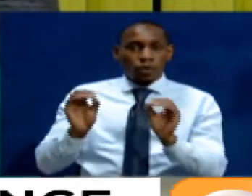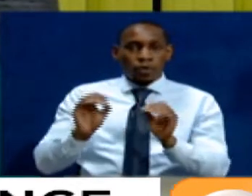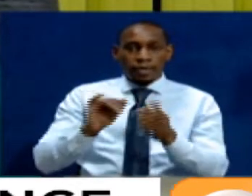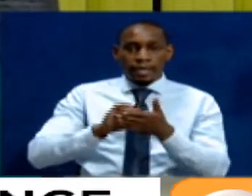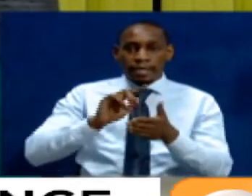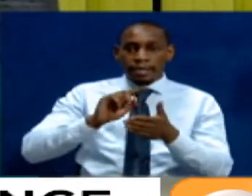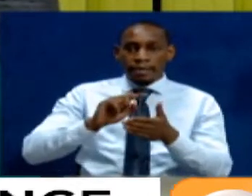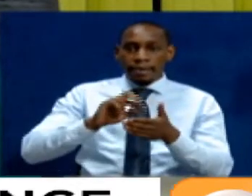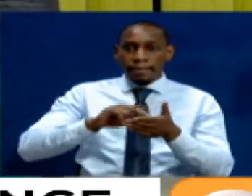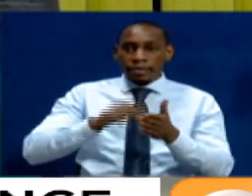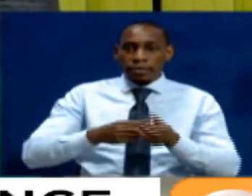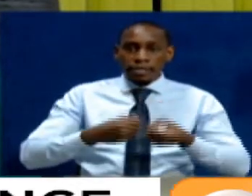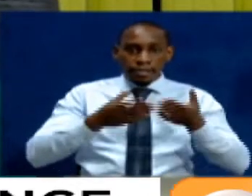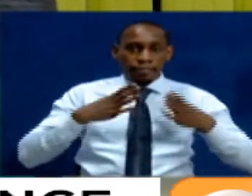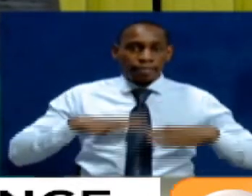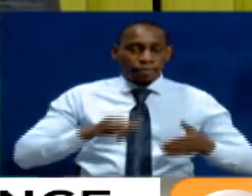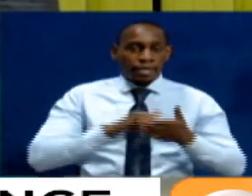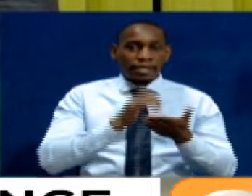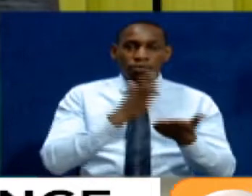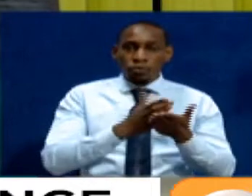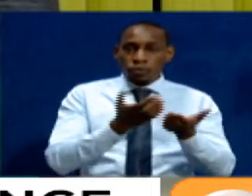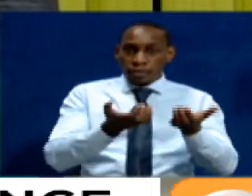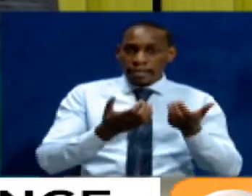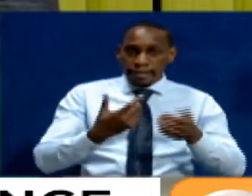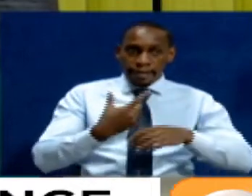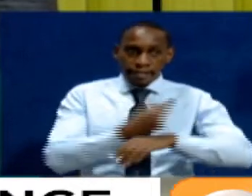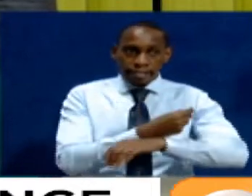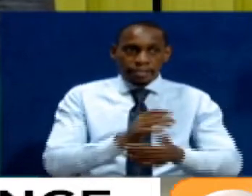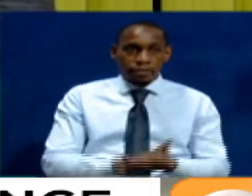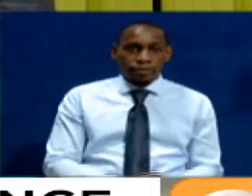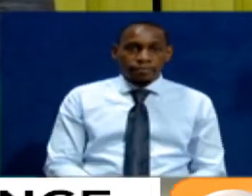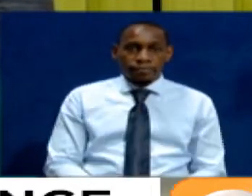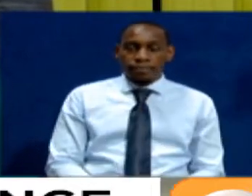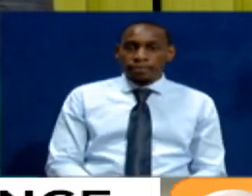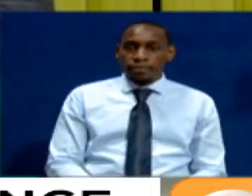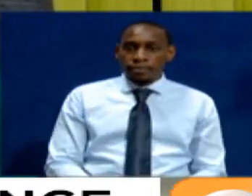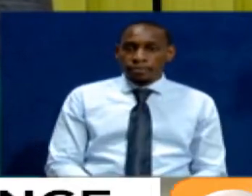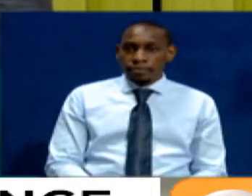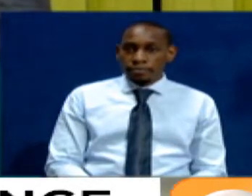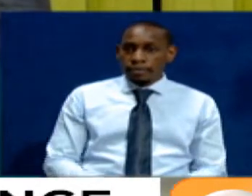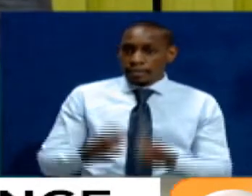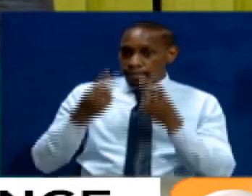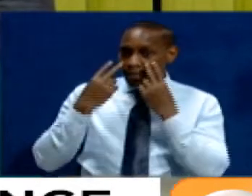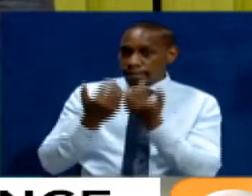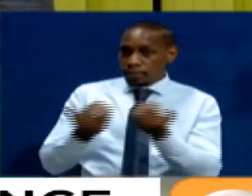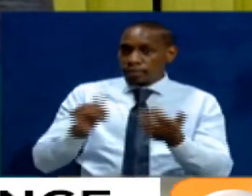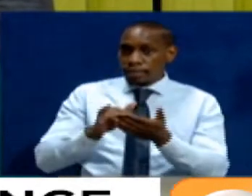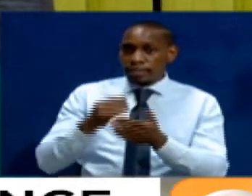therefore it should be given to the people who really need them. As people who come, that have seen